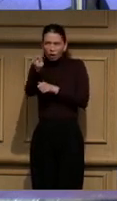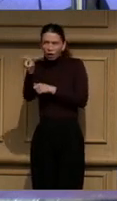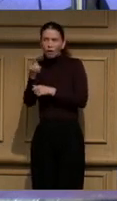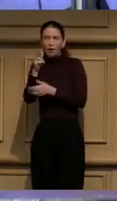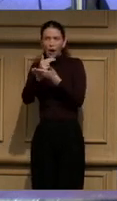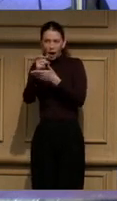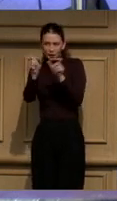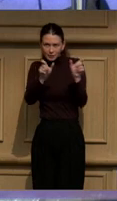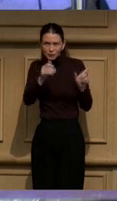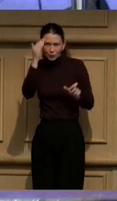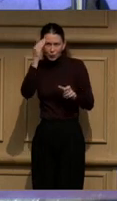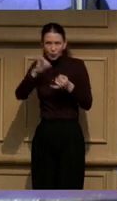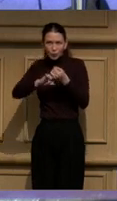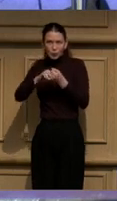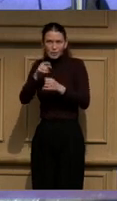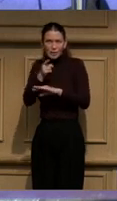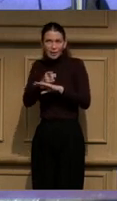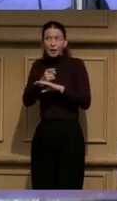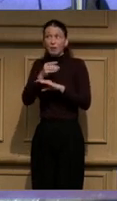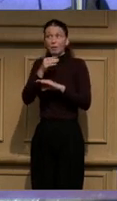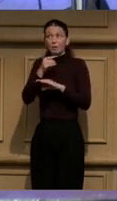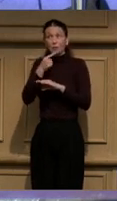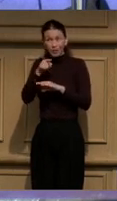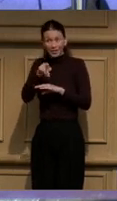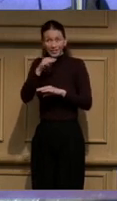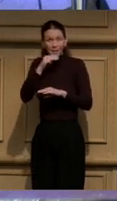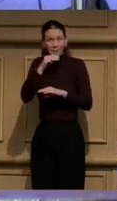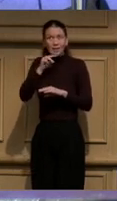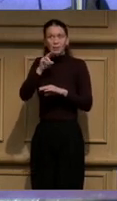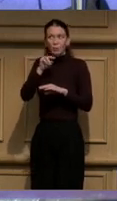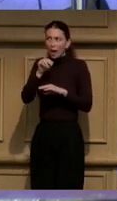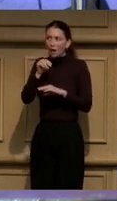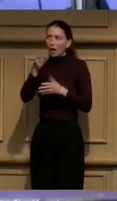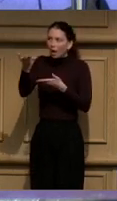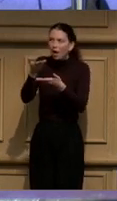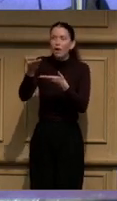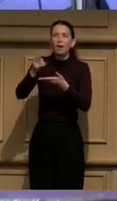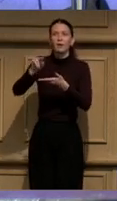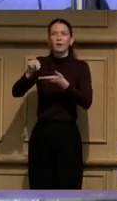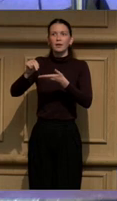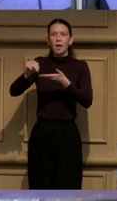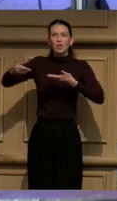feed into yours and the exchange of ideas that can come from that kind of